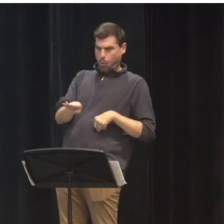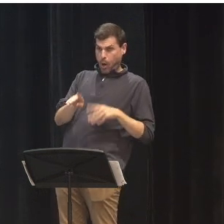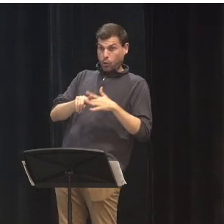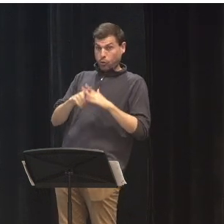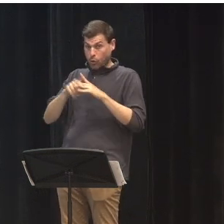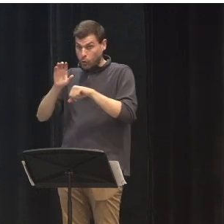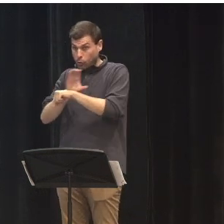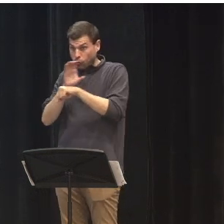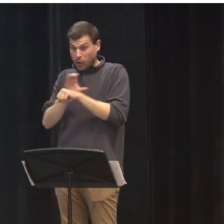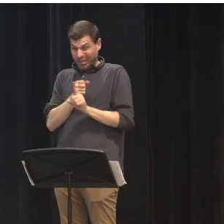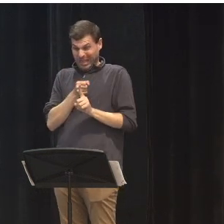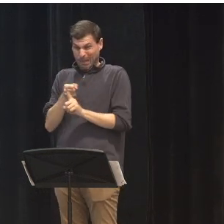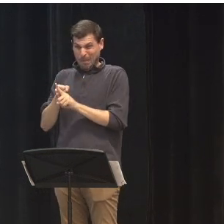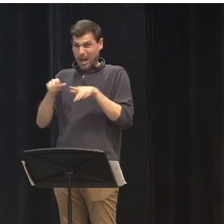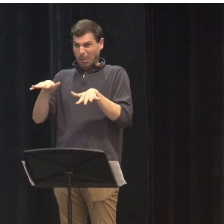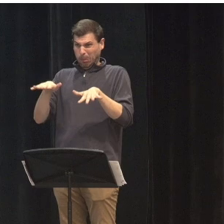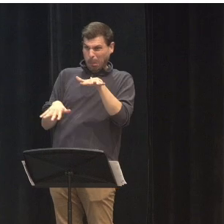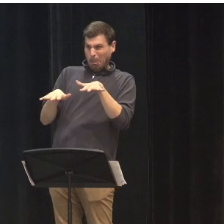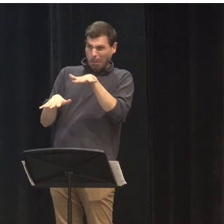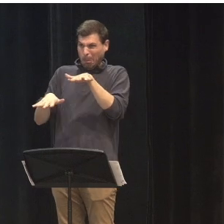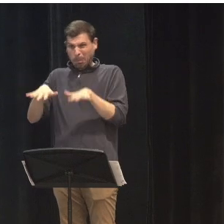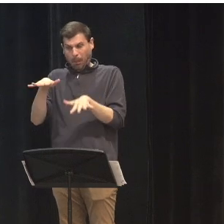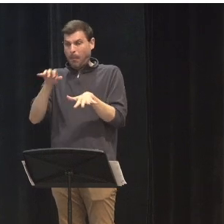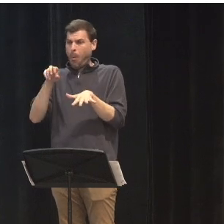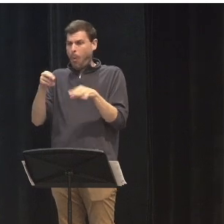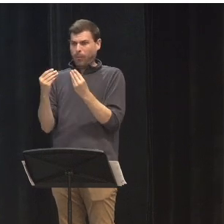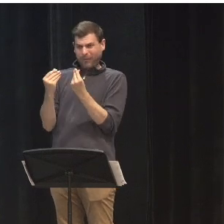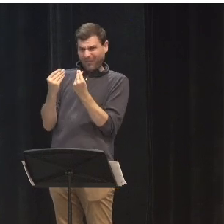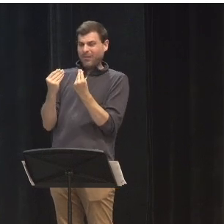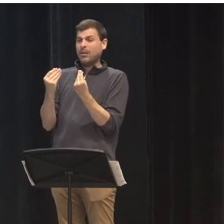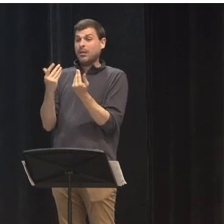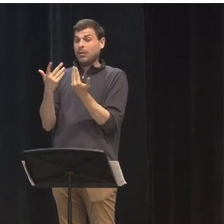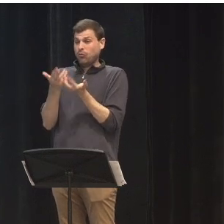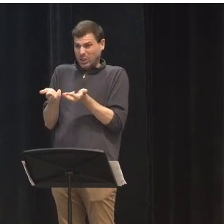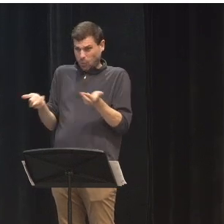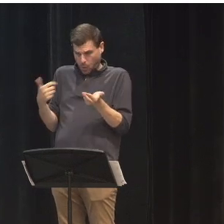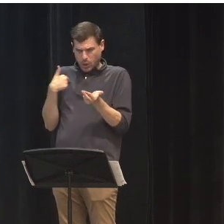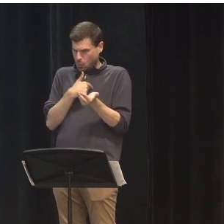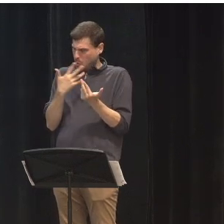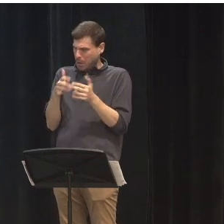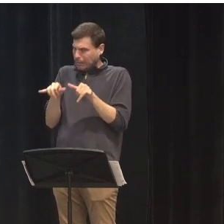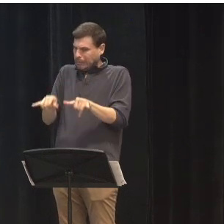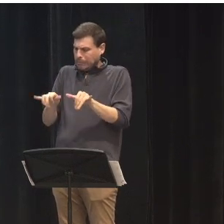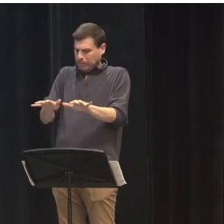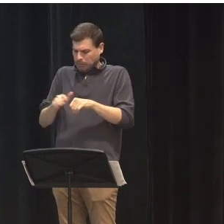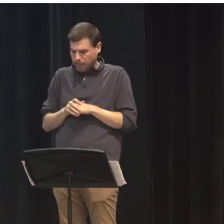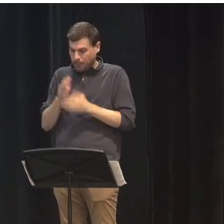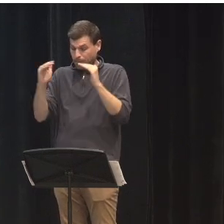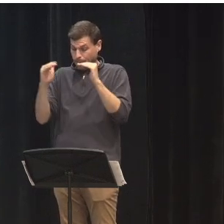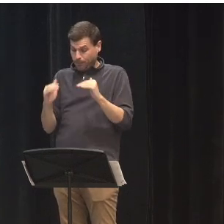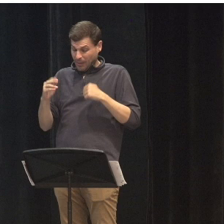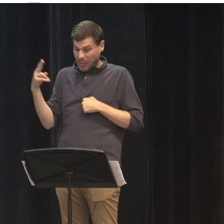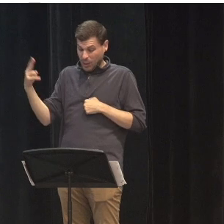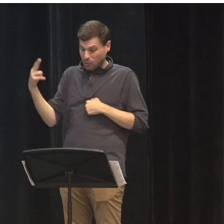that there's no impacts on archaeological resources. We also did an assessment of historic resources and an inventory